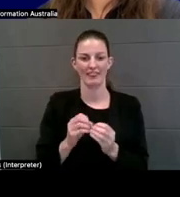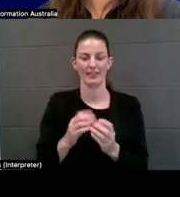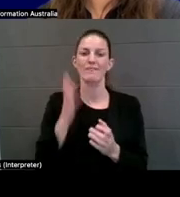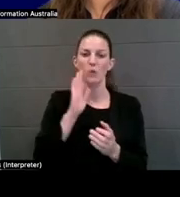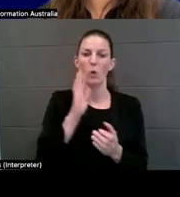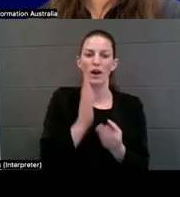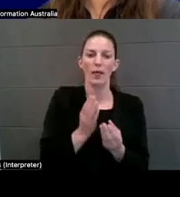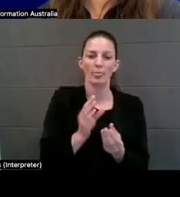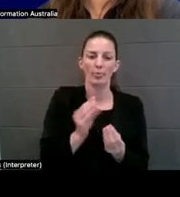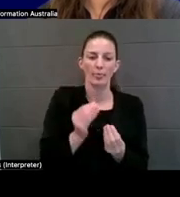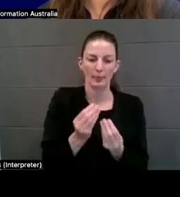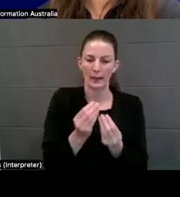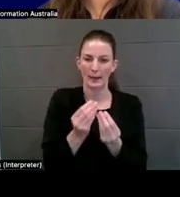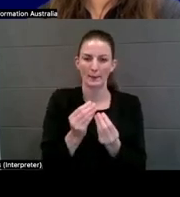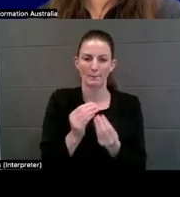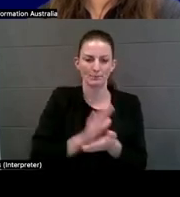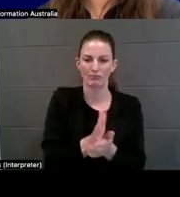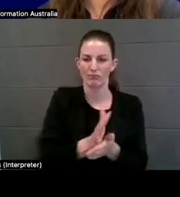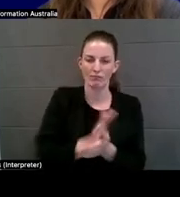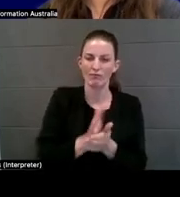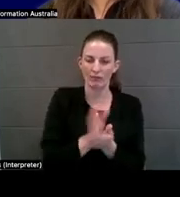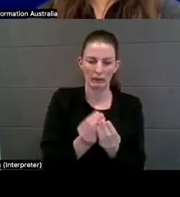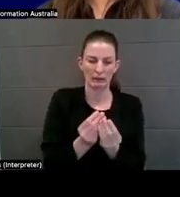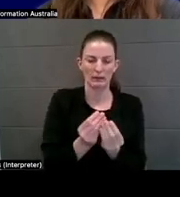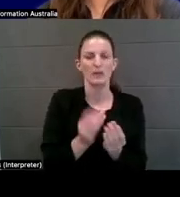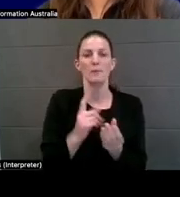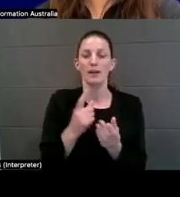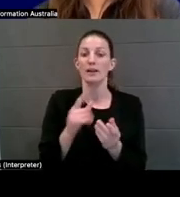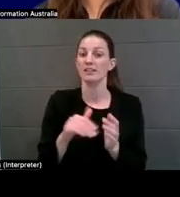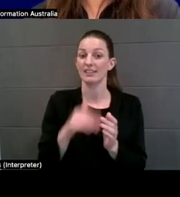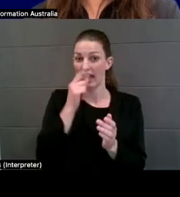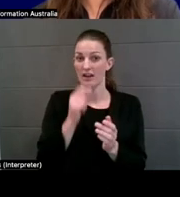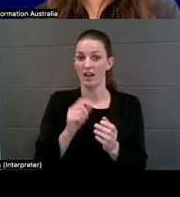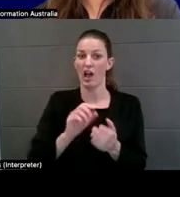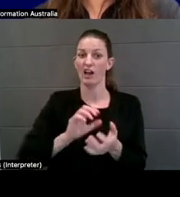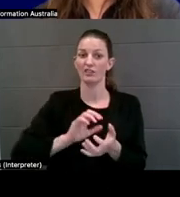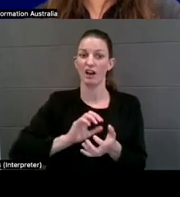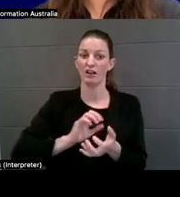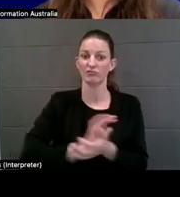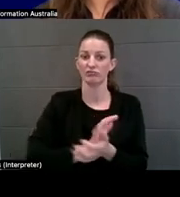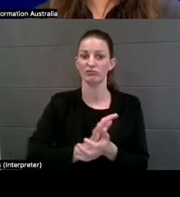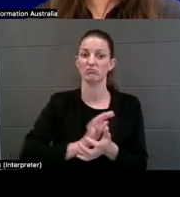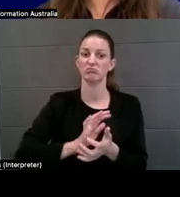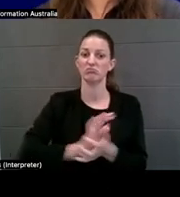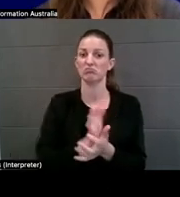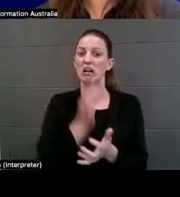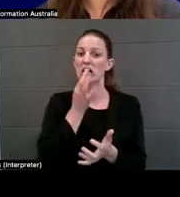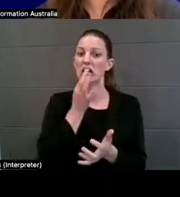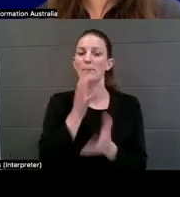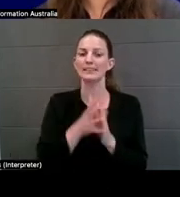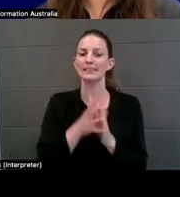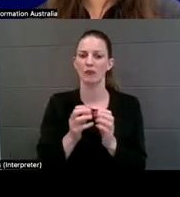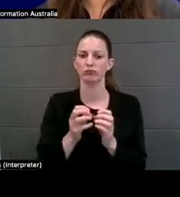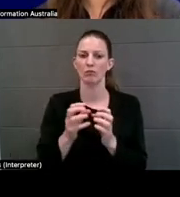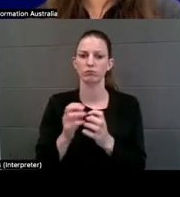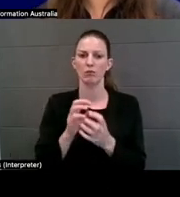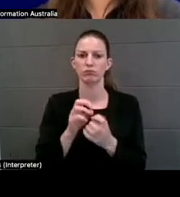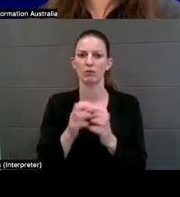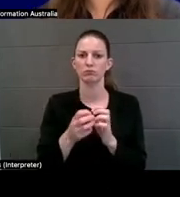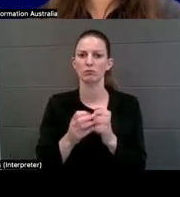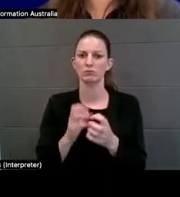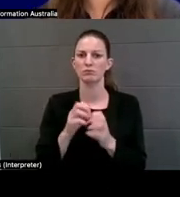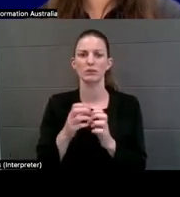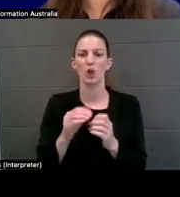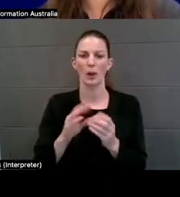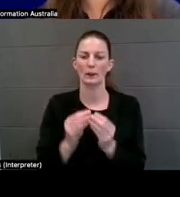movement. But you'd probably need to work with a speech pathologist and get an assessment on that child's level of oral skills